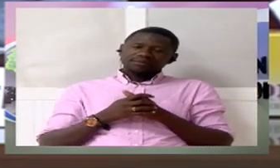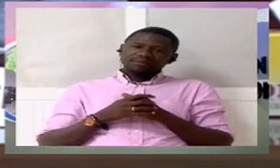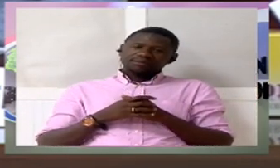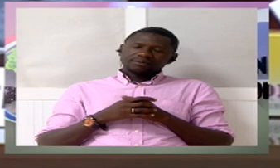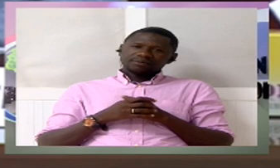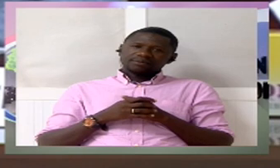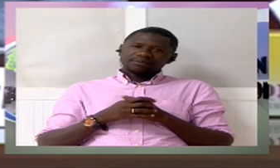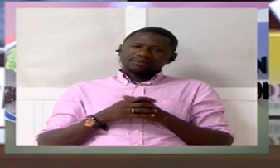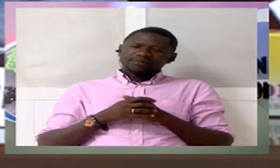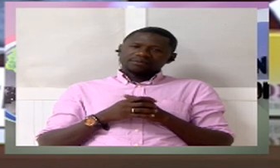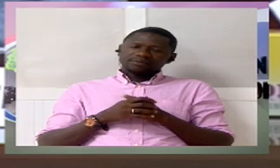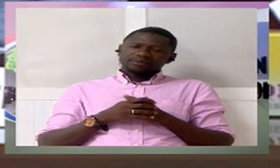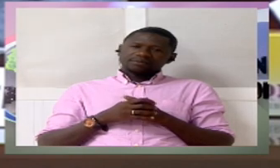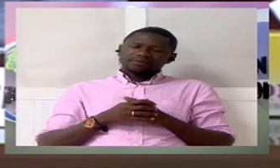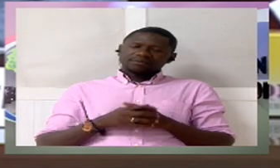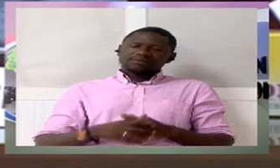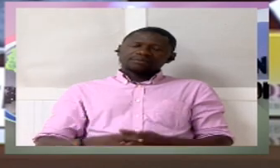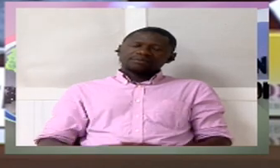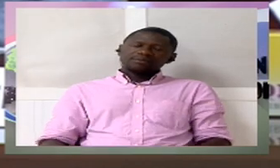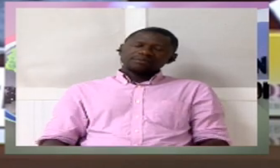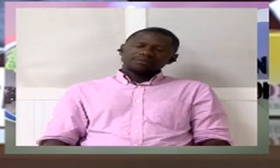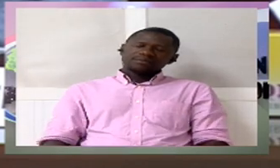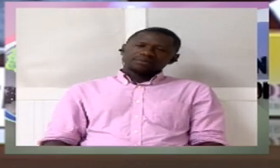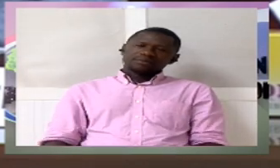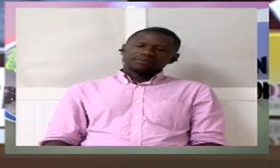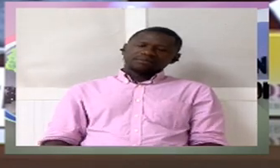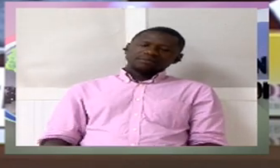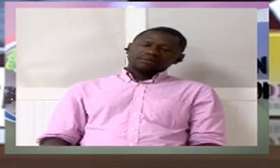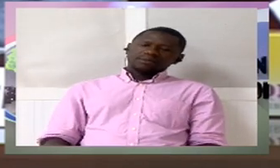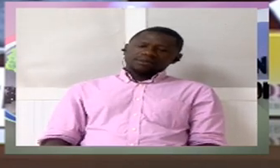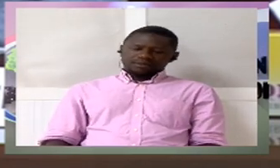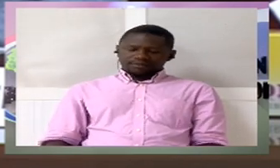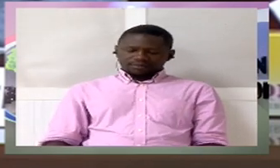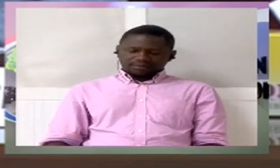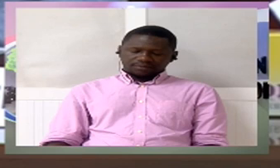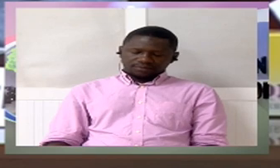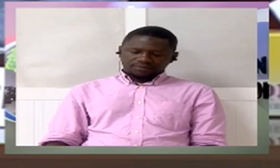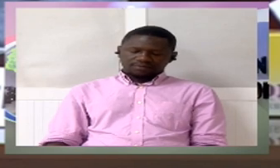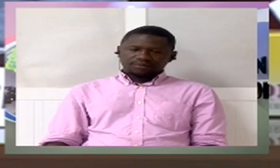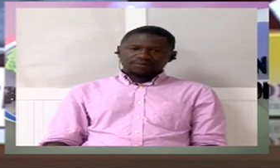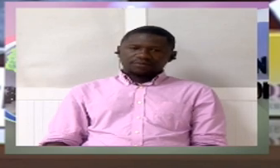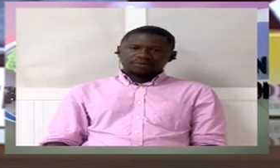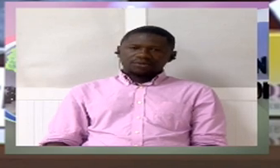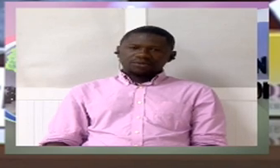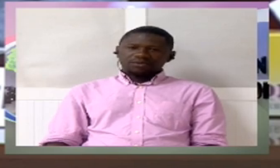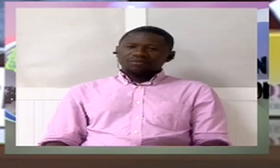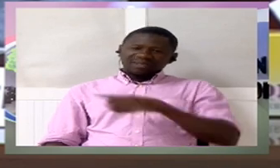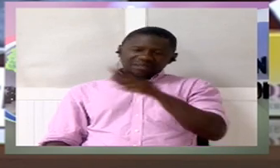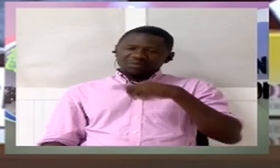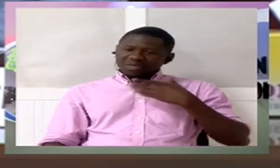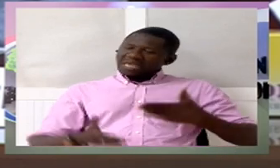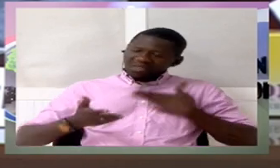fango muta kanim mobulu melan ko e kana jiran fi mol anin DVD kanim mobulo kono them to enjoy themselves